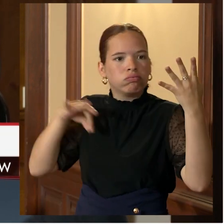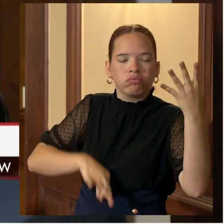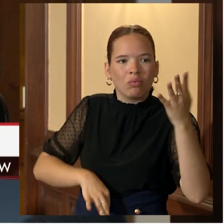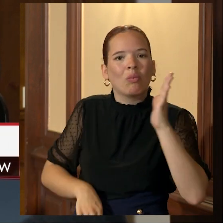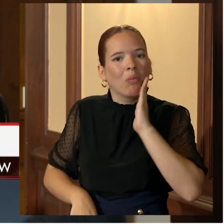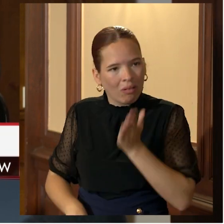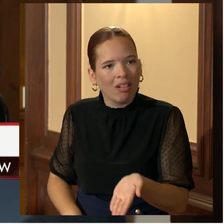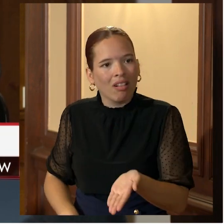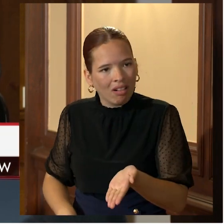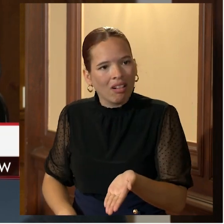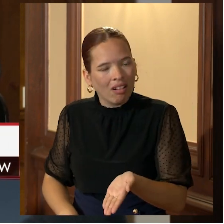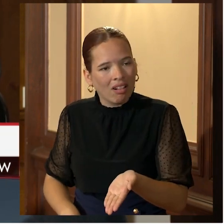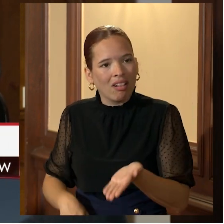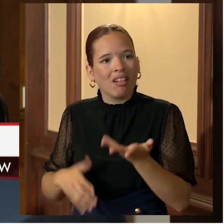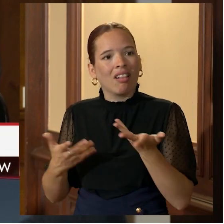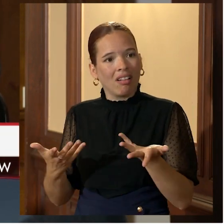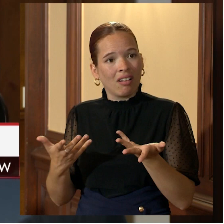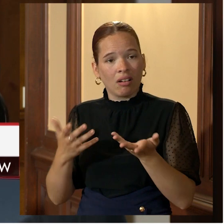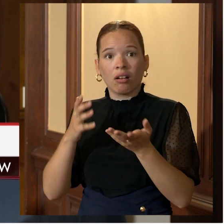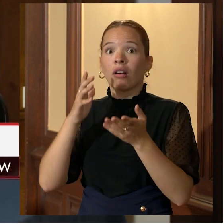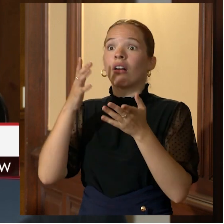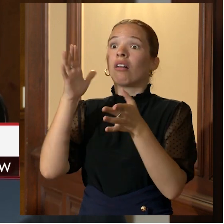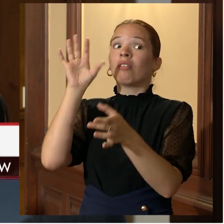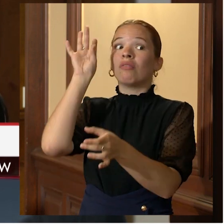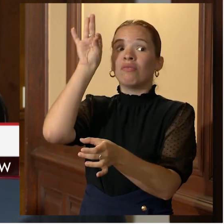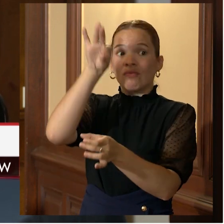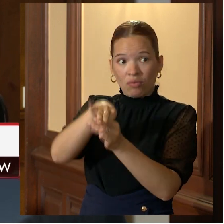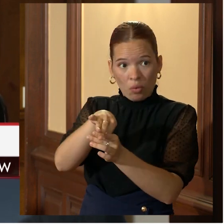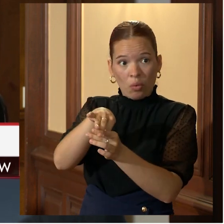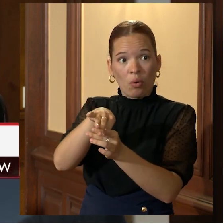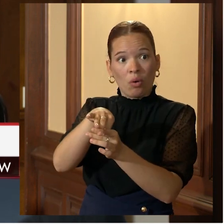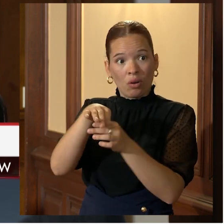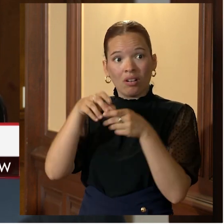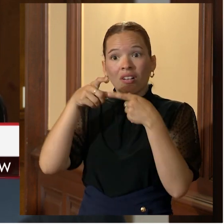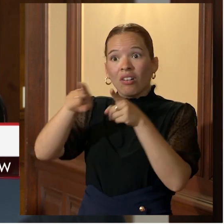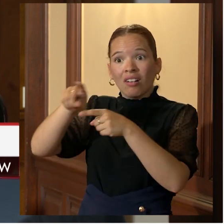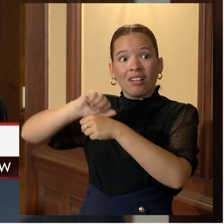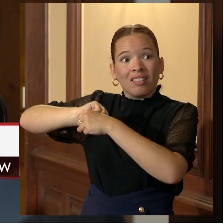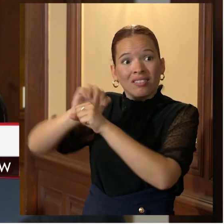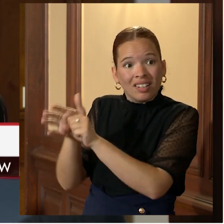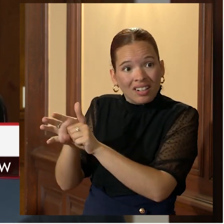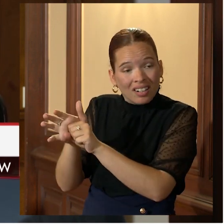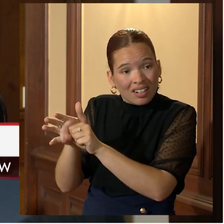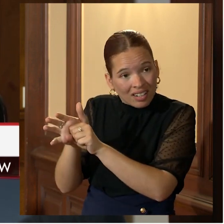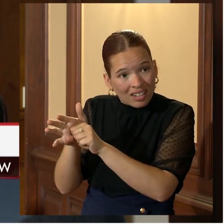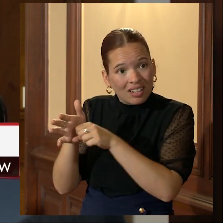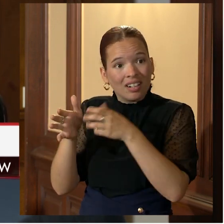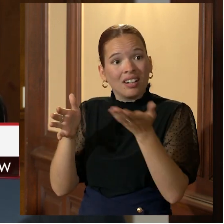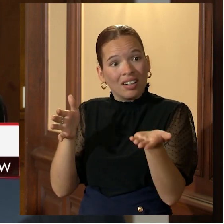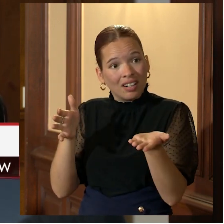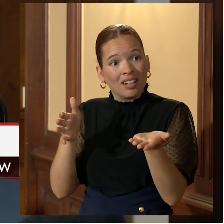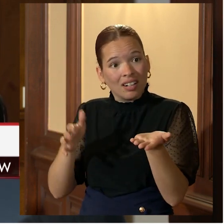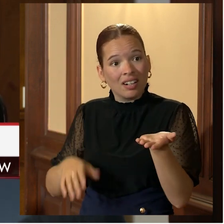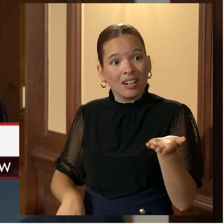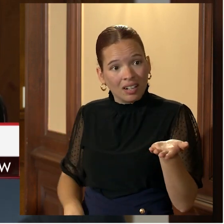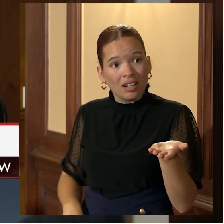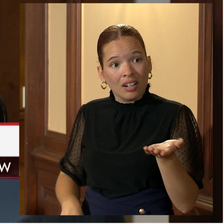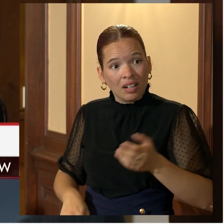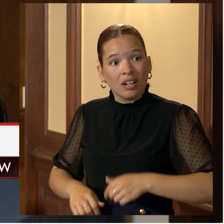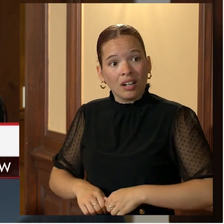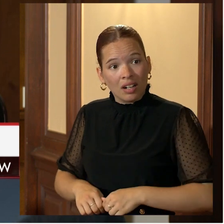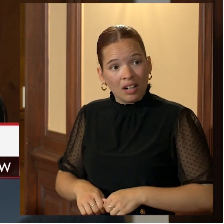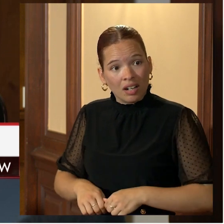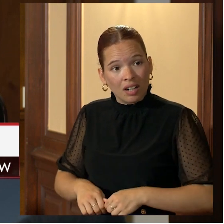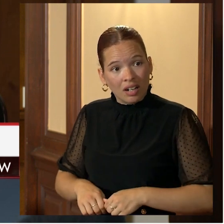as a pharmacist on ground zero. We not only vaccinated over 10,000 people in the district, we also led to the